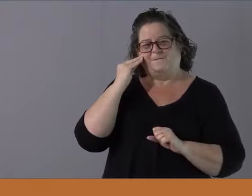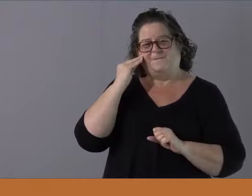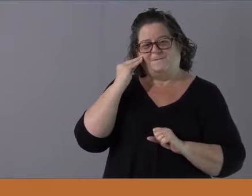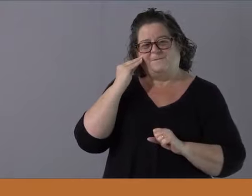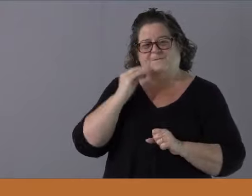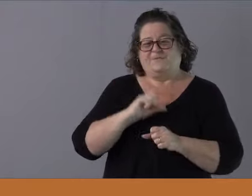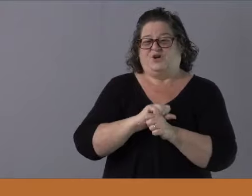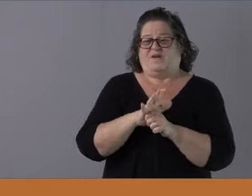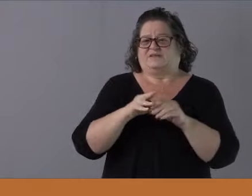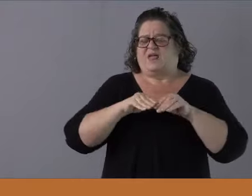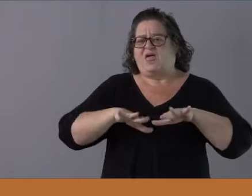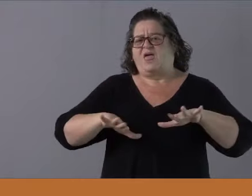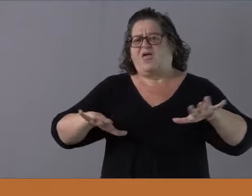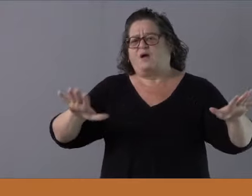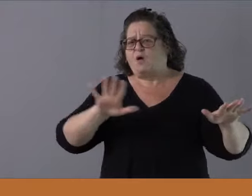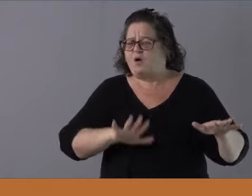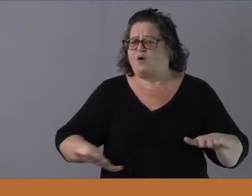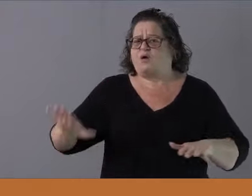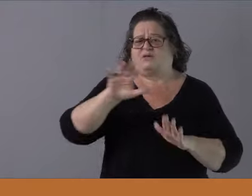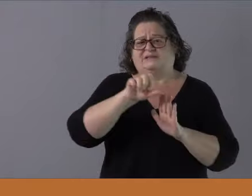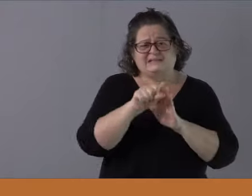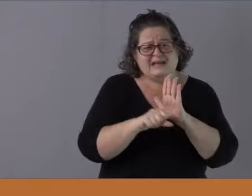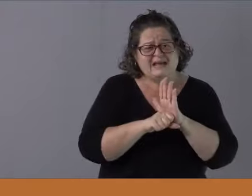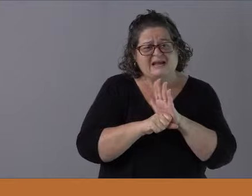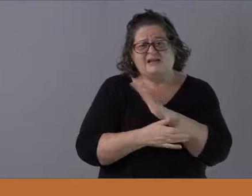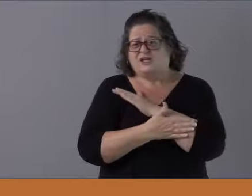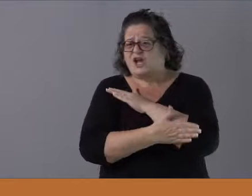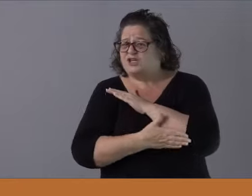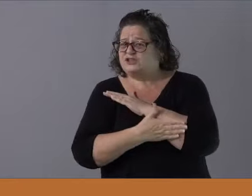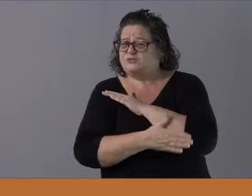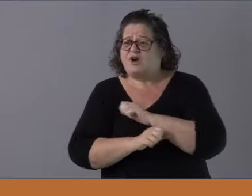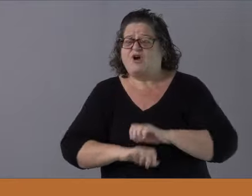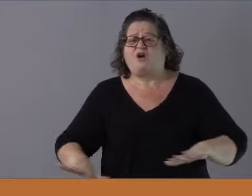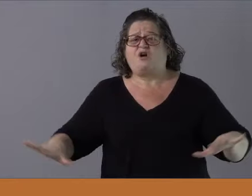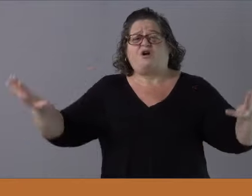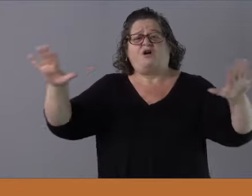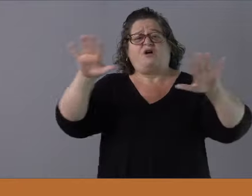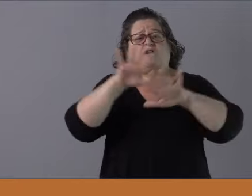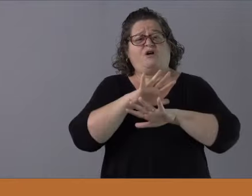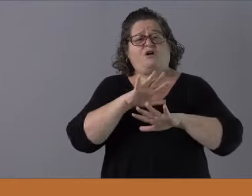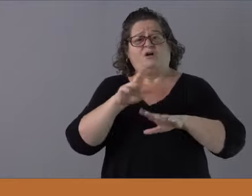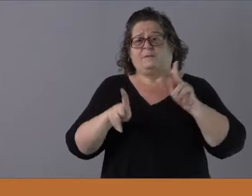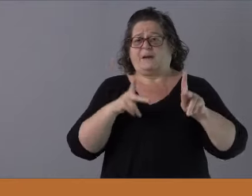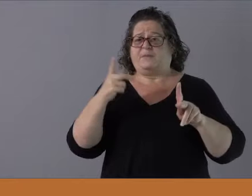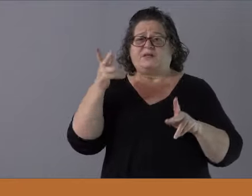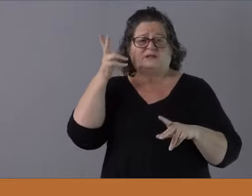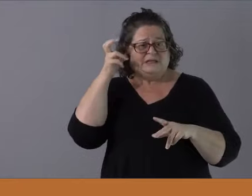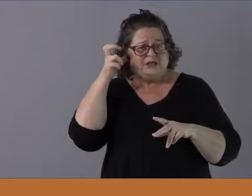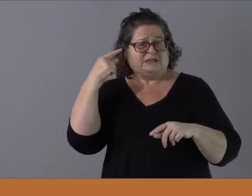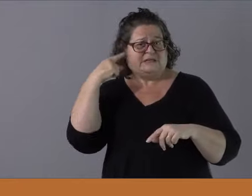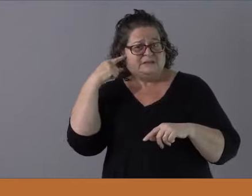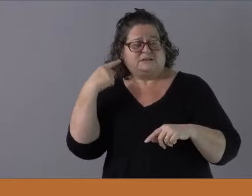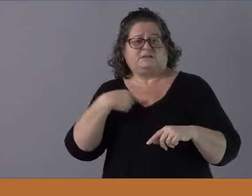and in our country. People have been listening to this message, and it has been making a